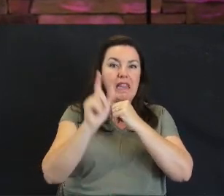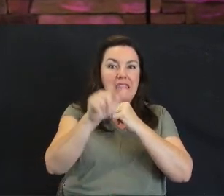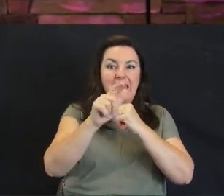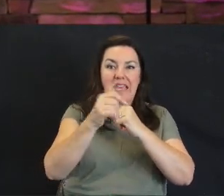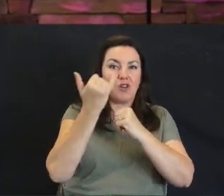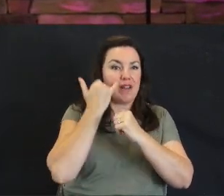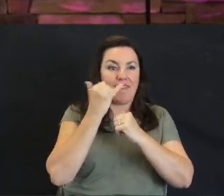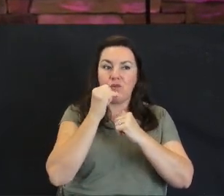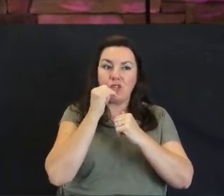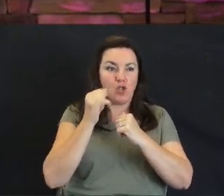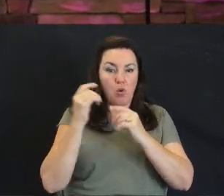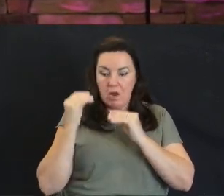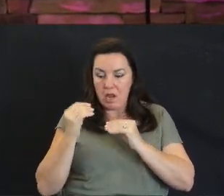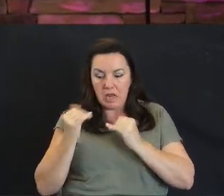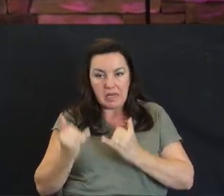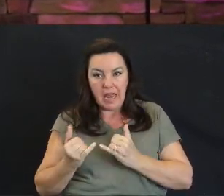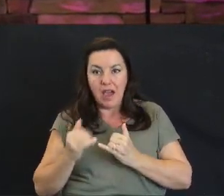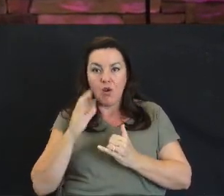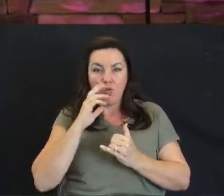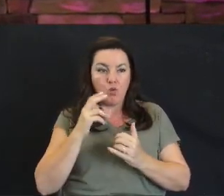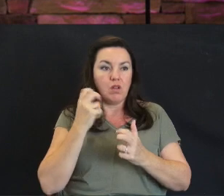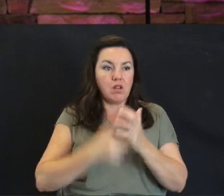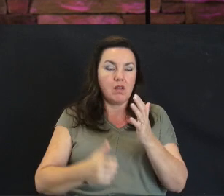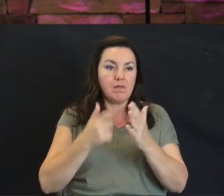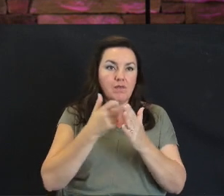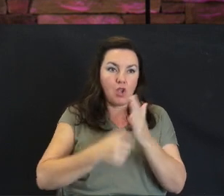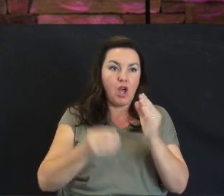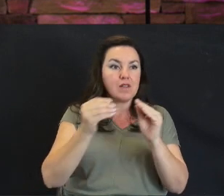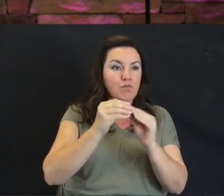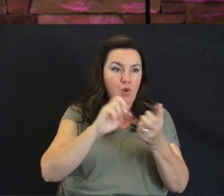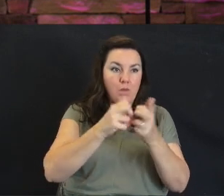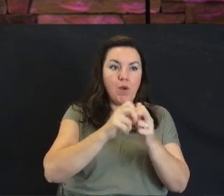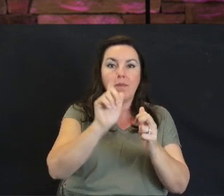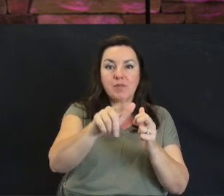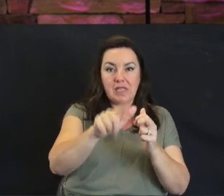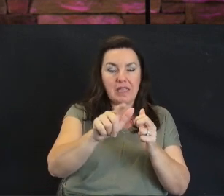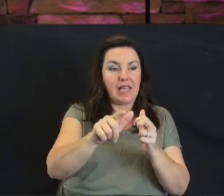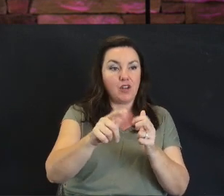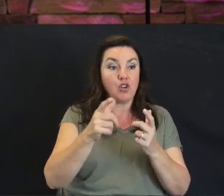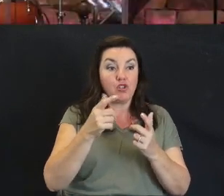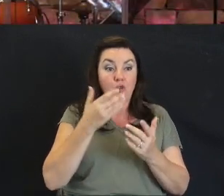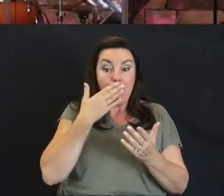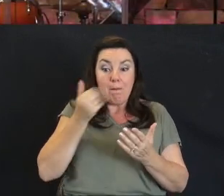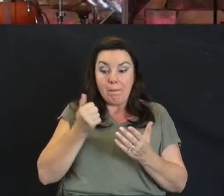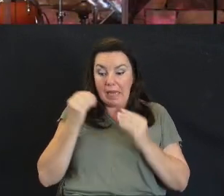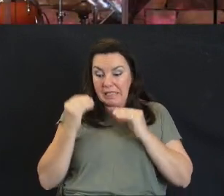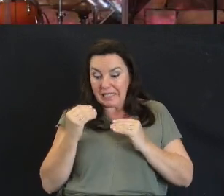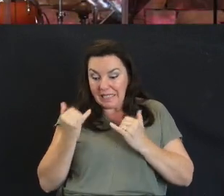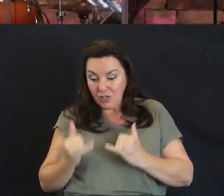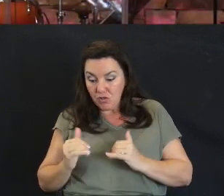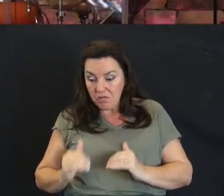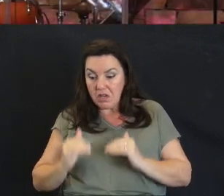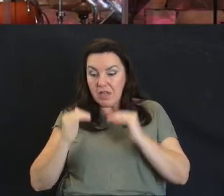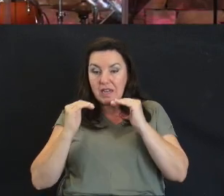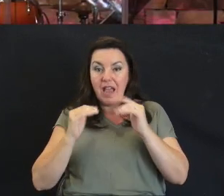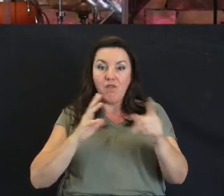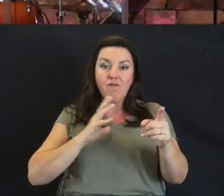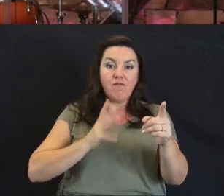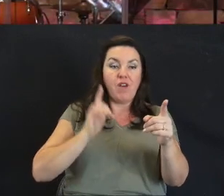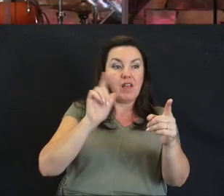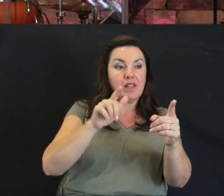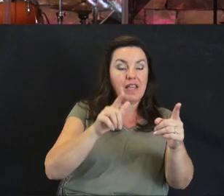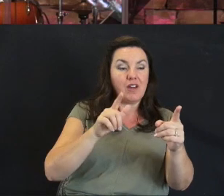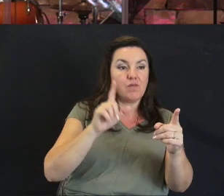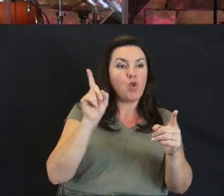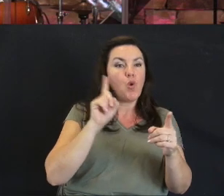For it later Folks A good education Starts in the home By the way Do you wanna know One of the main places Where children Have been taught To disobey